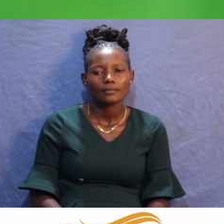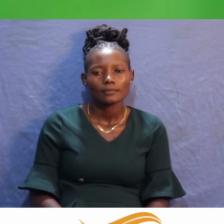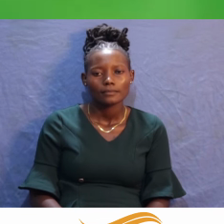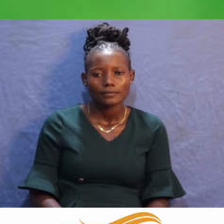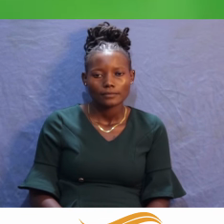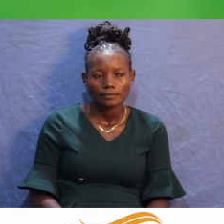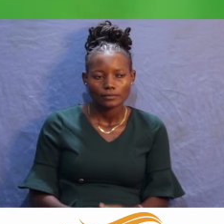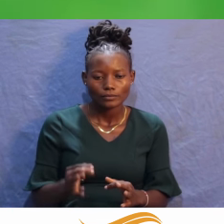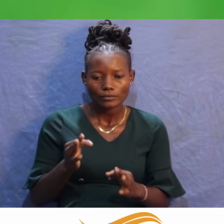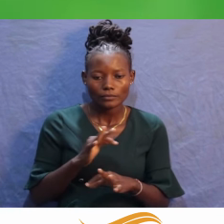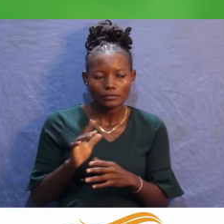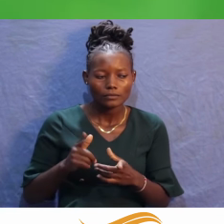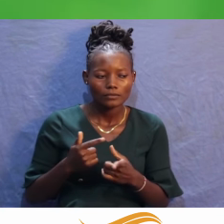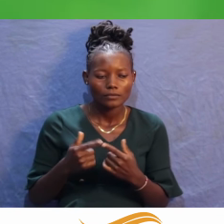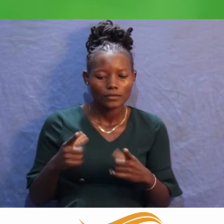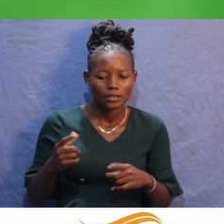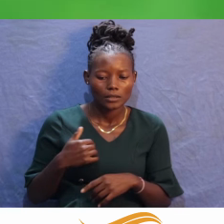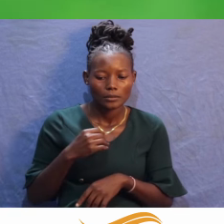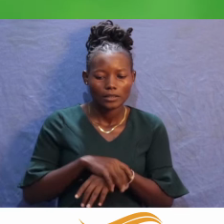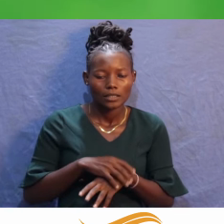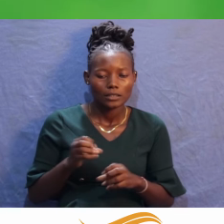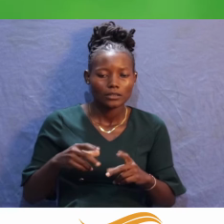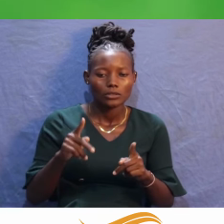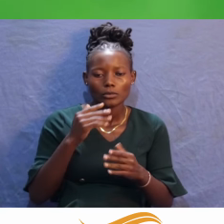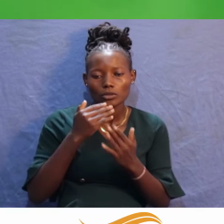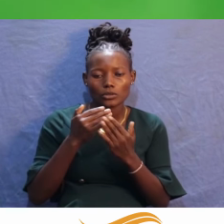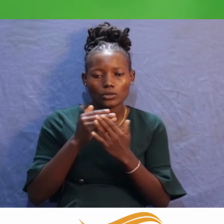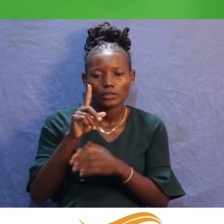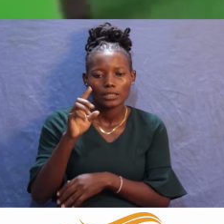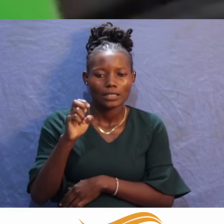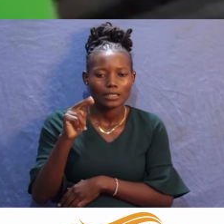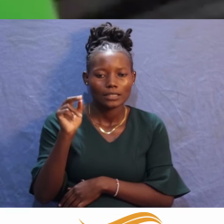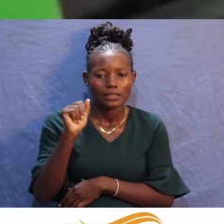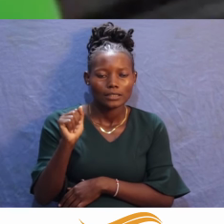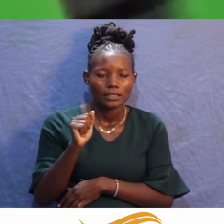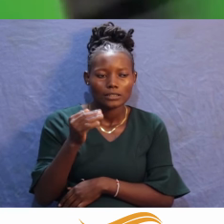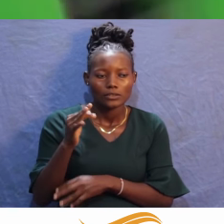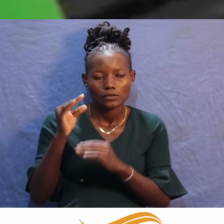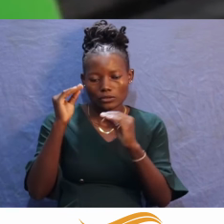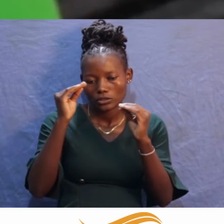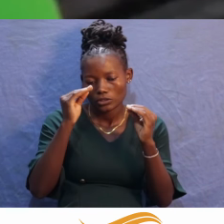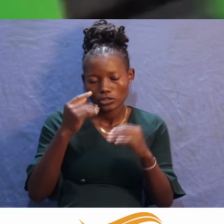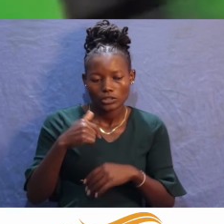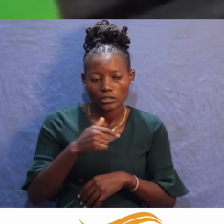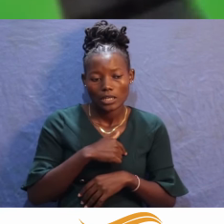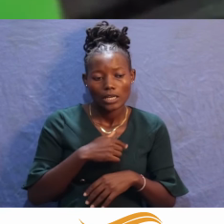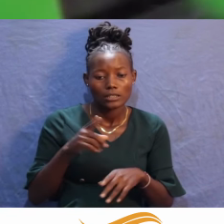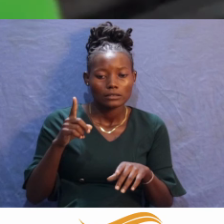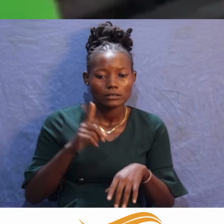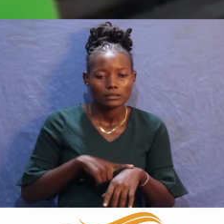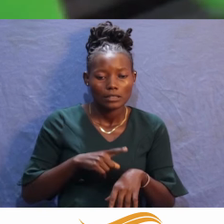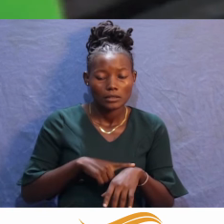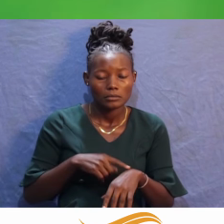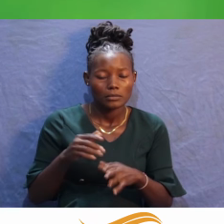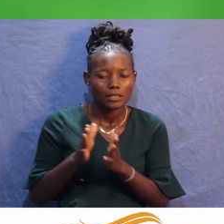If not, then let me take this chance to thank Dennis for the presentation and availing his time and his experience to share with